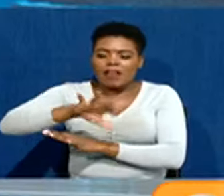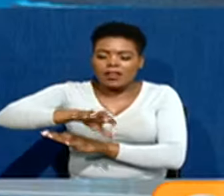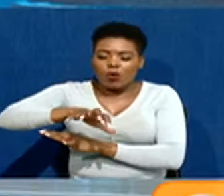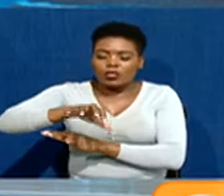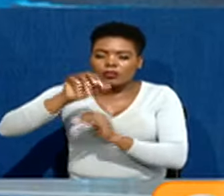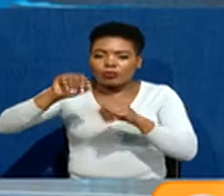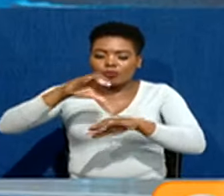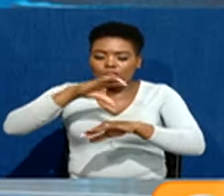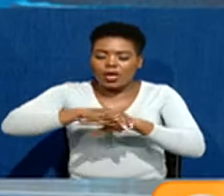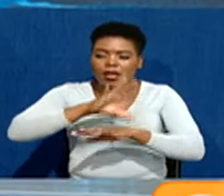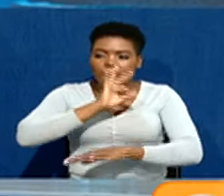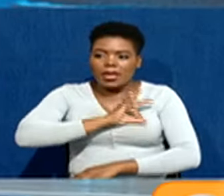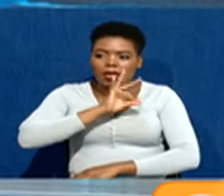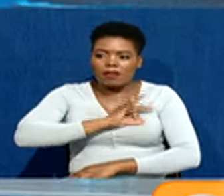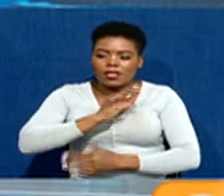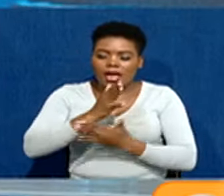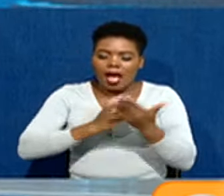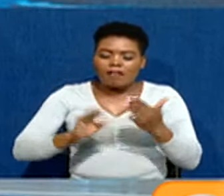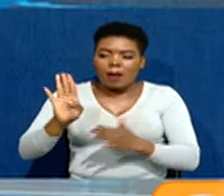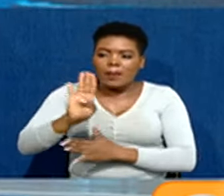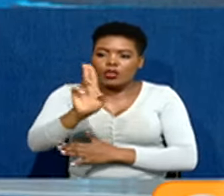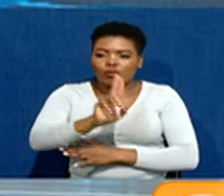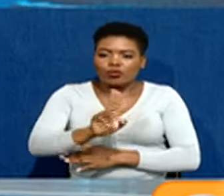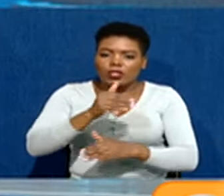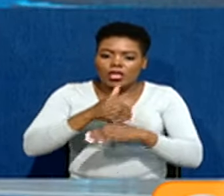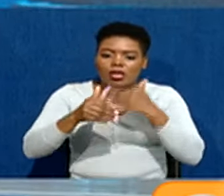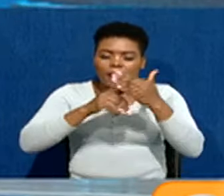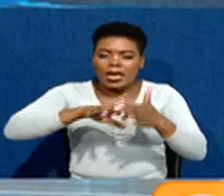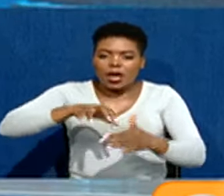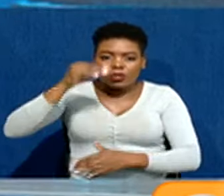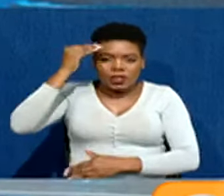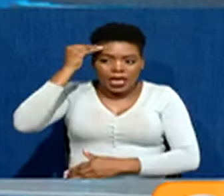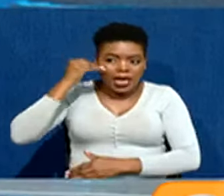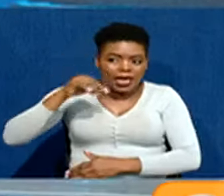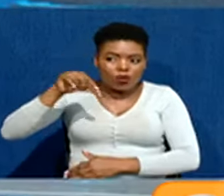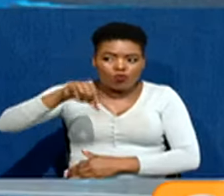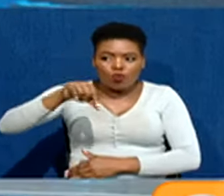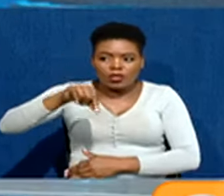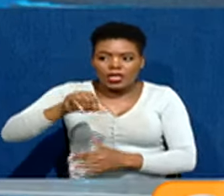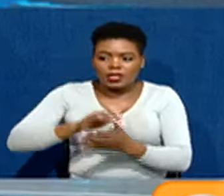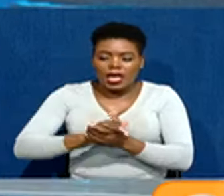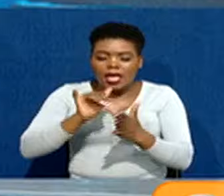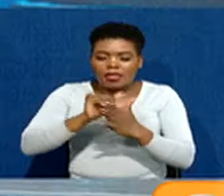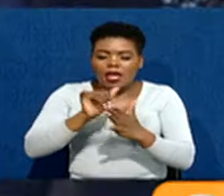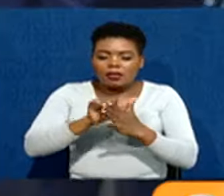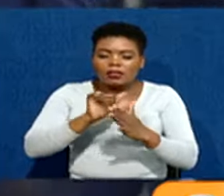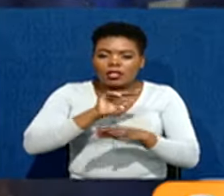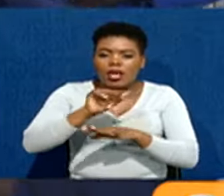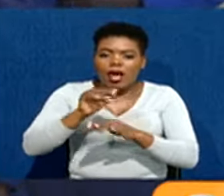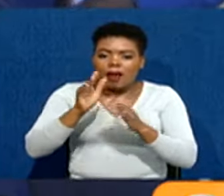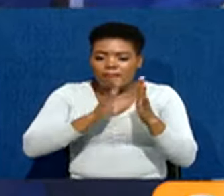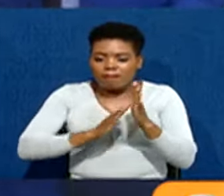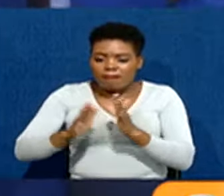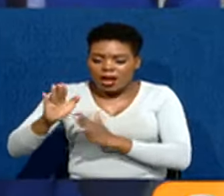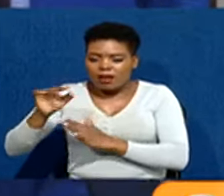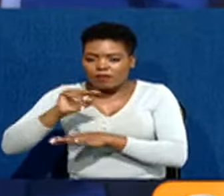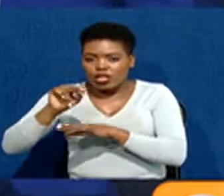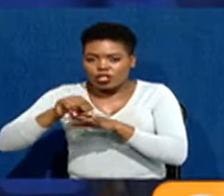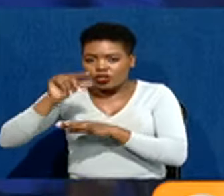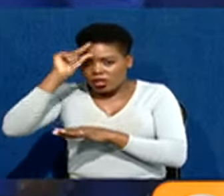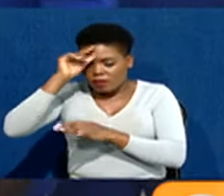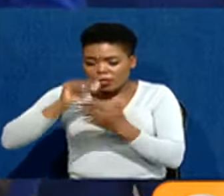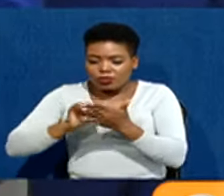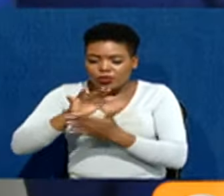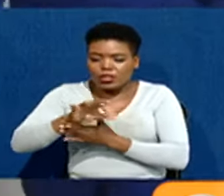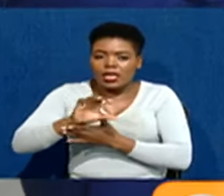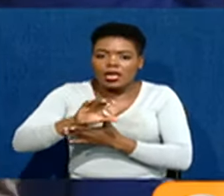To benefit from nearly half a billion shillings to be used in completion of their county headquarters. This follows a move by the national government to release 454